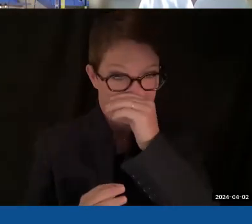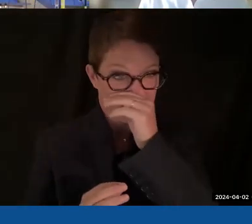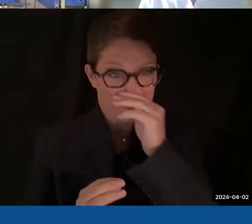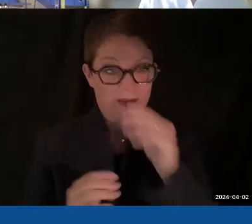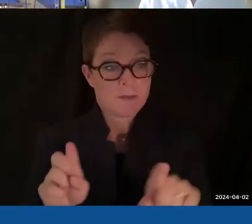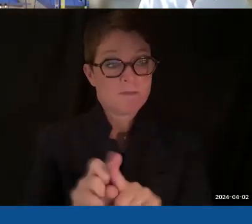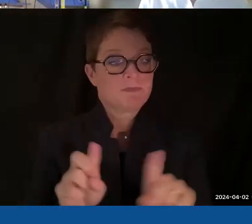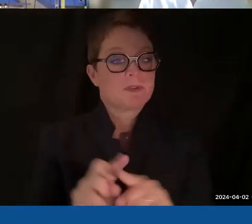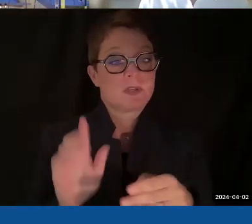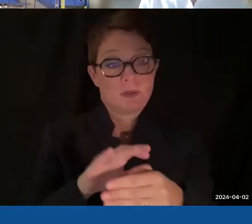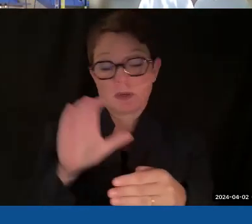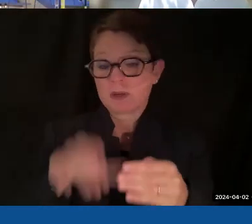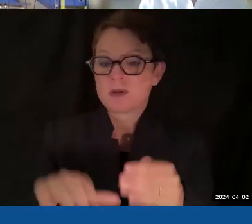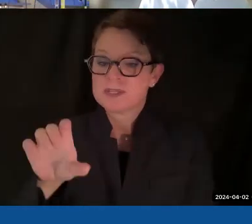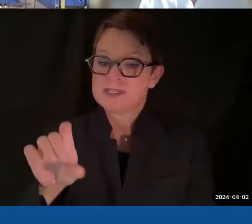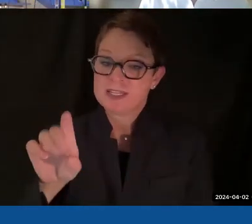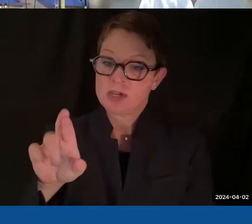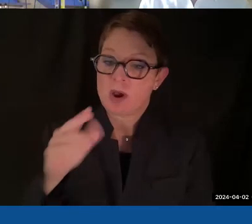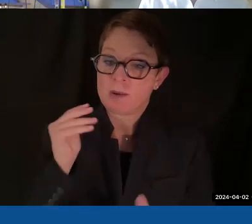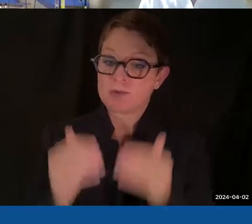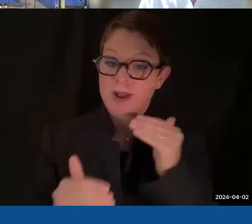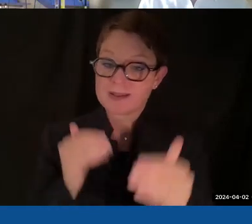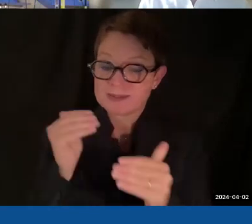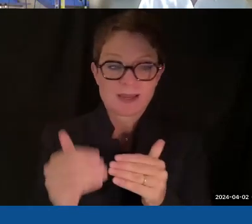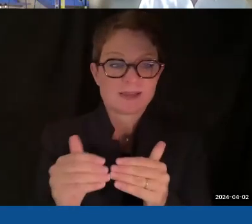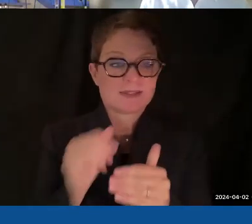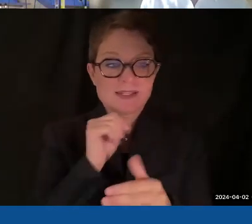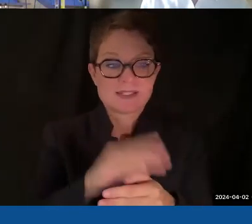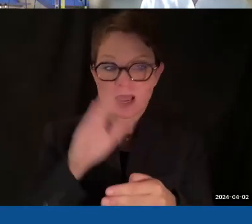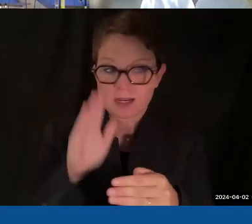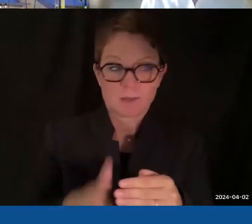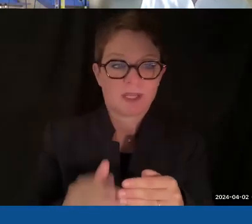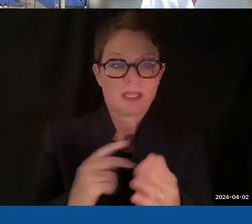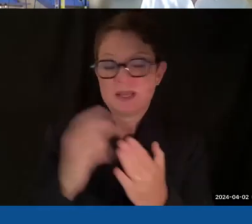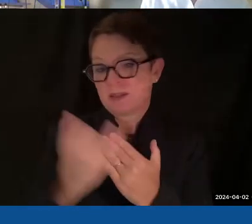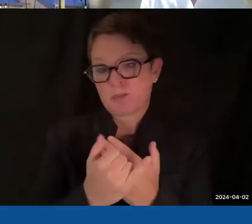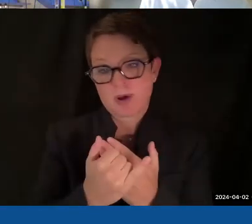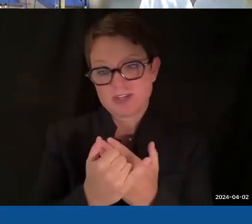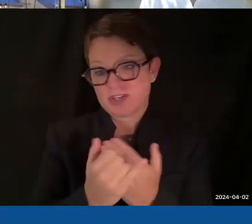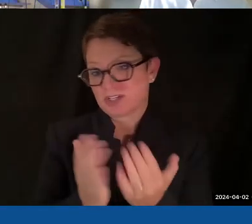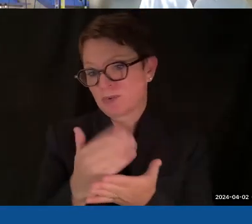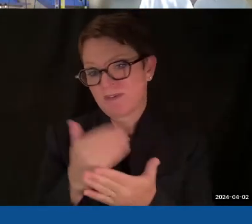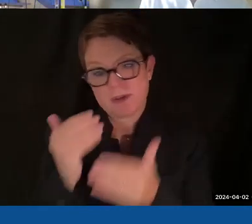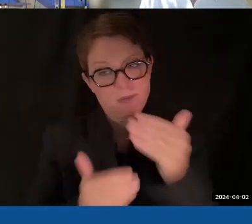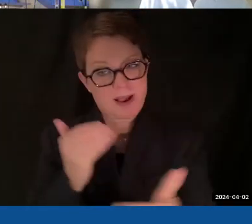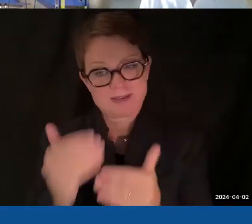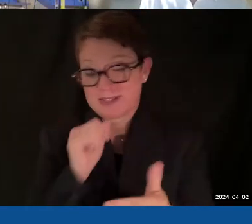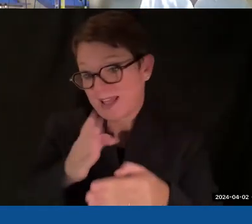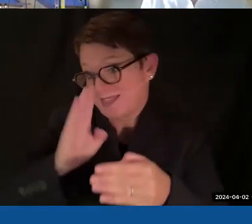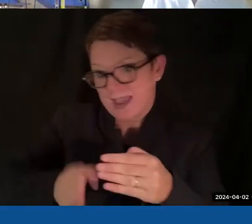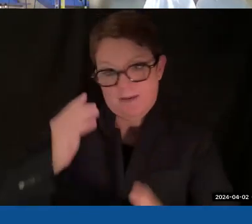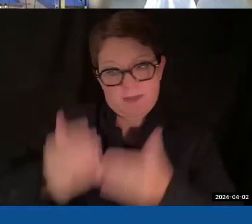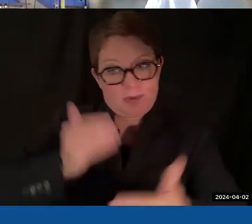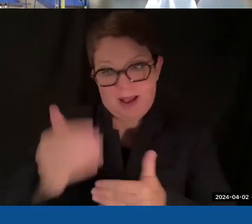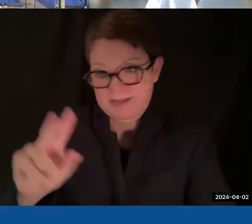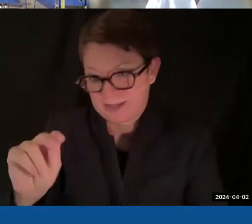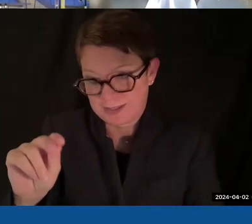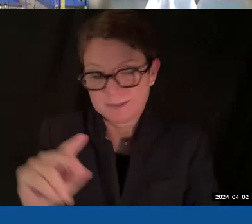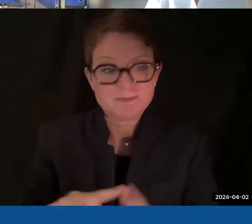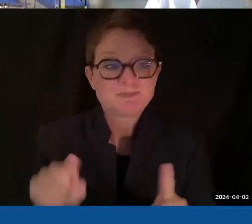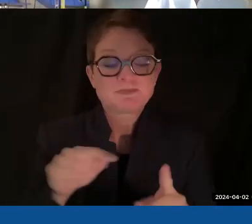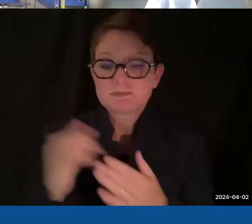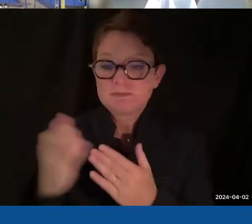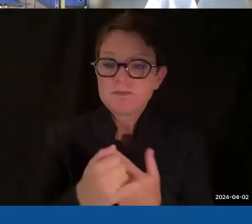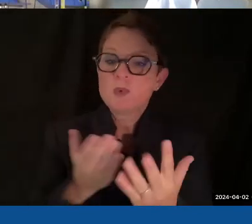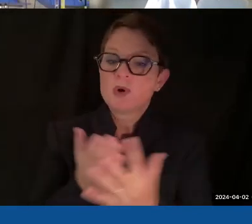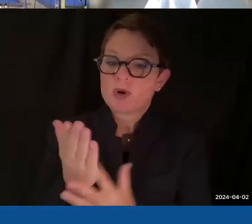Importantly, the conclusion of the CDR process does not complete a project's city review process. This project will